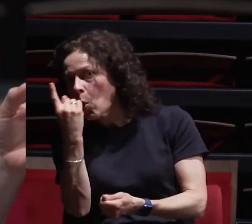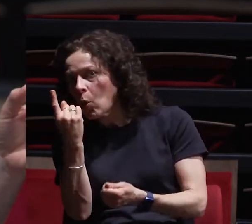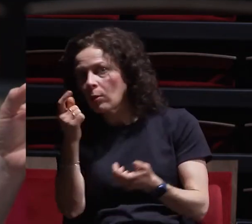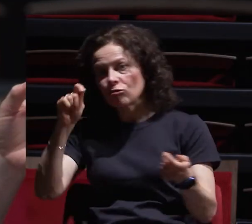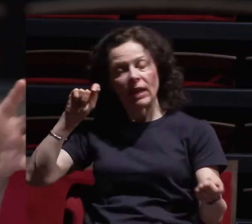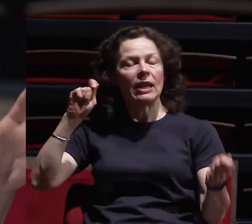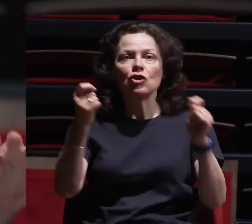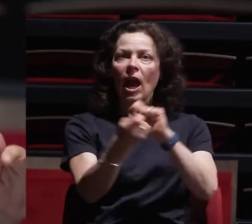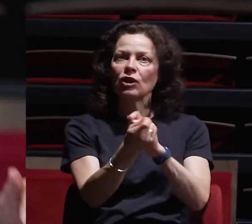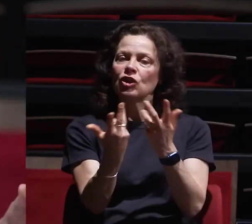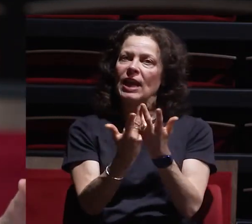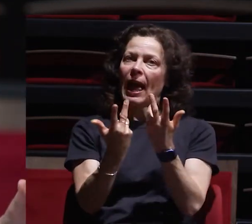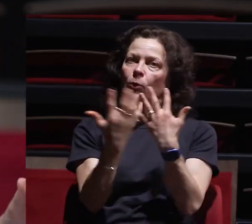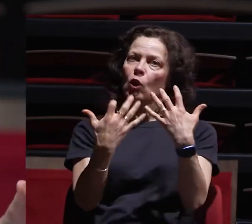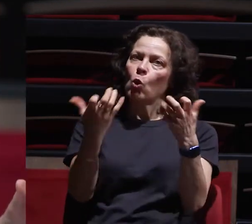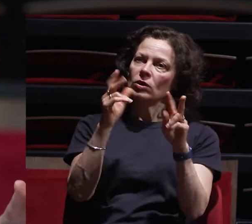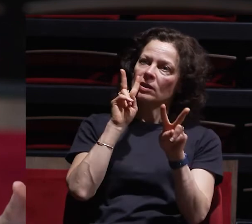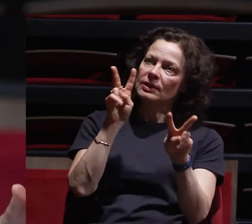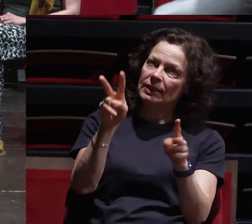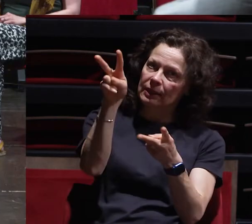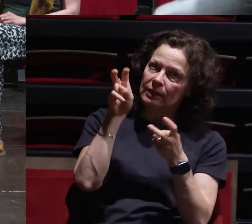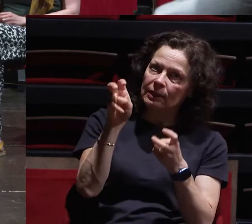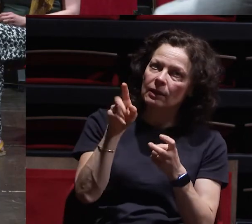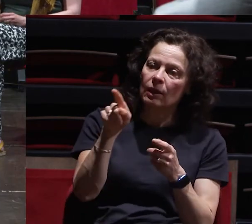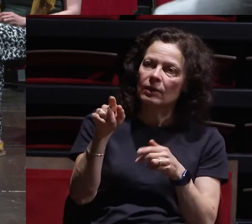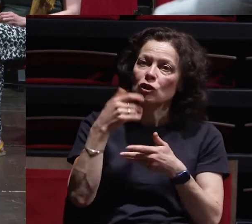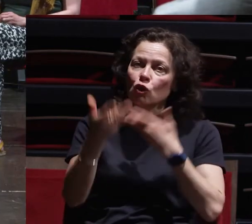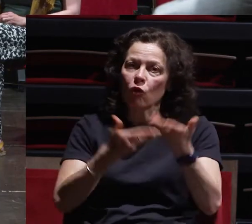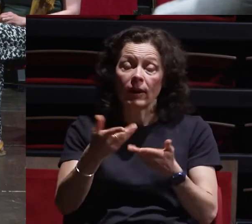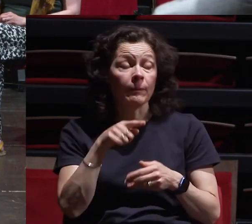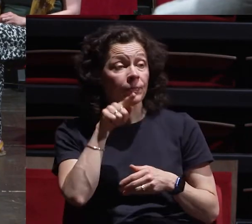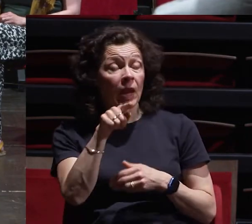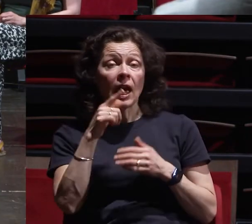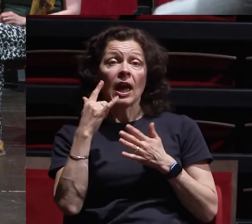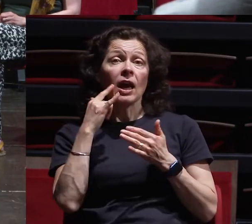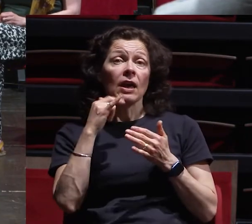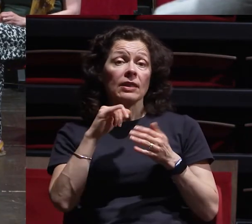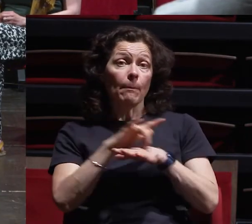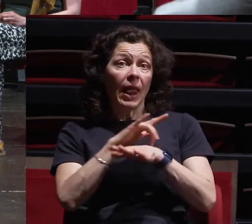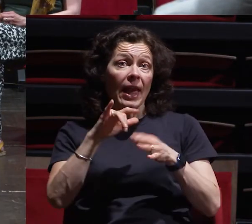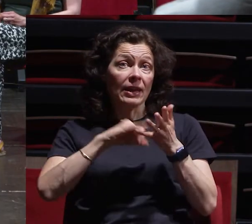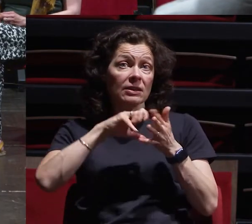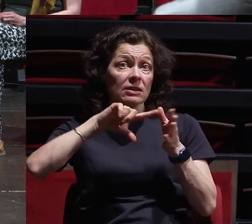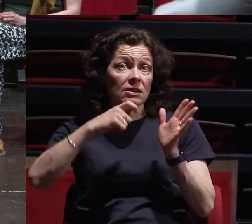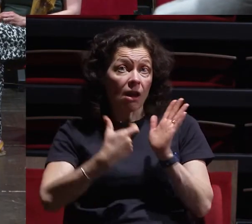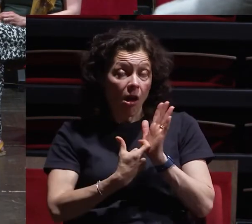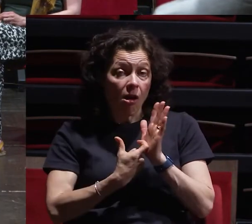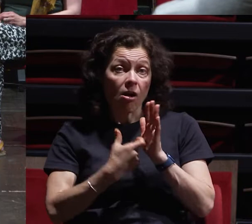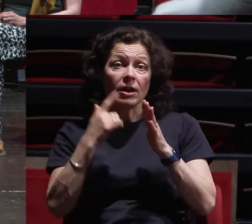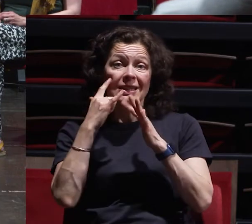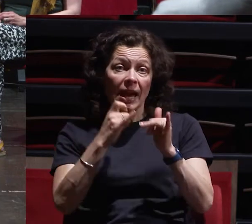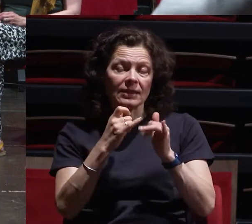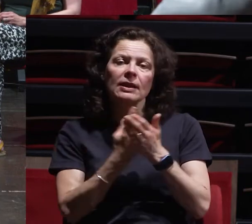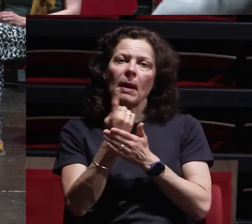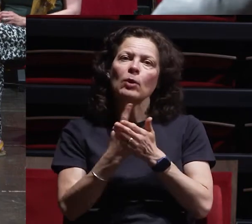reframes the way they receive the story. Yeah. So the Scar Test is a play that was at Soho a few years ago, and it's about